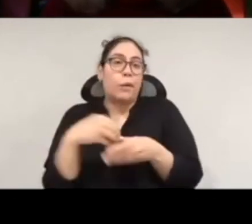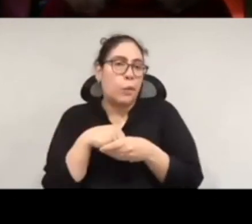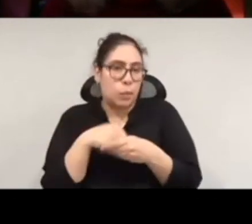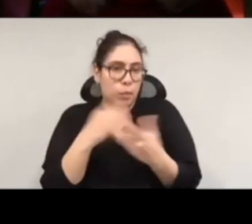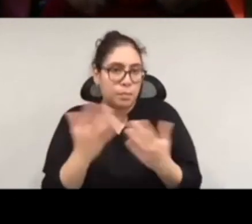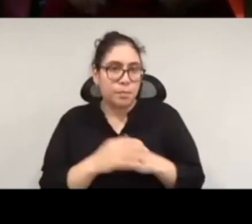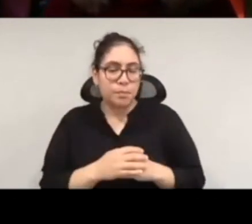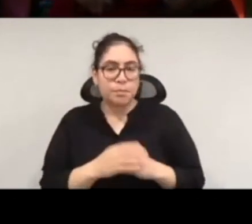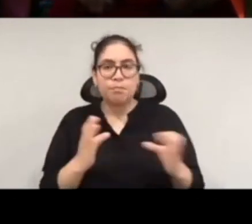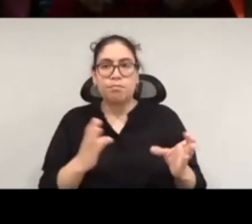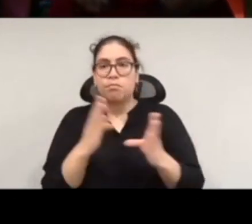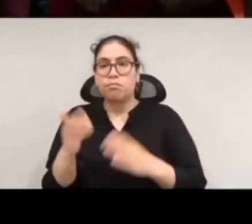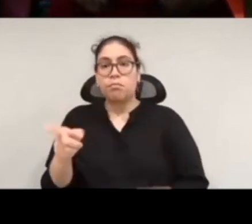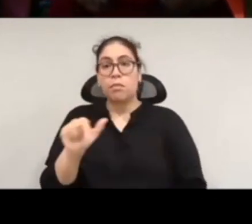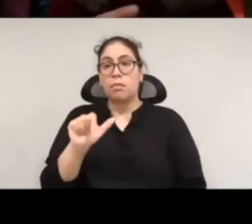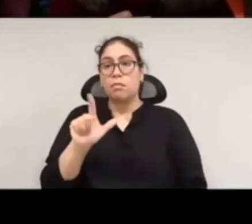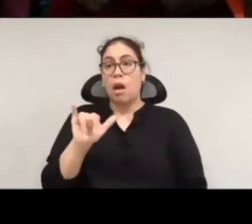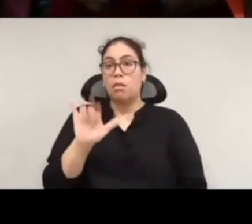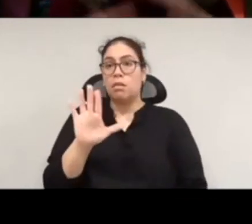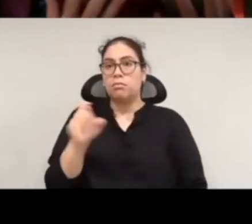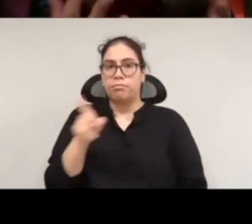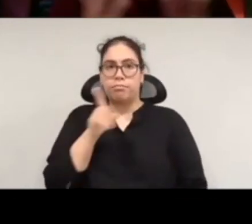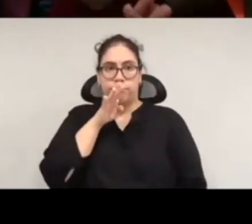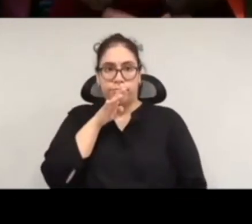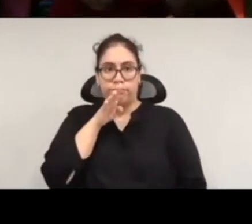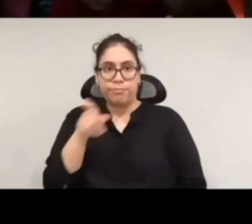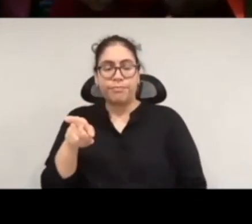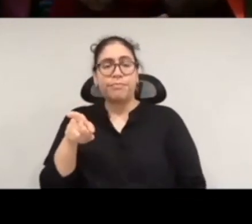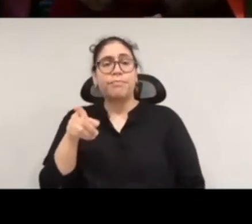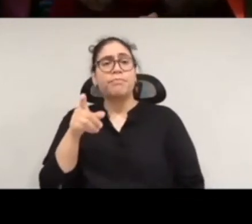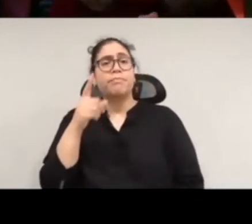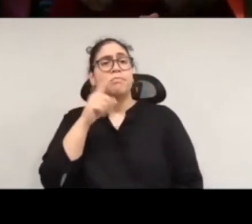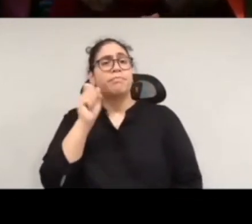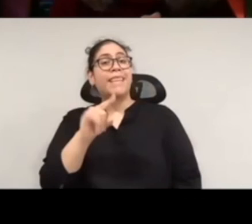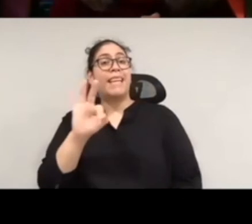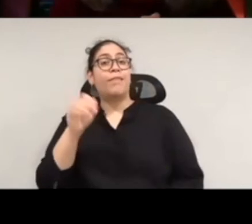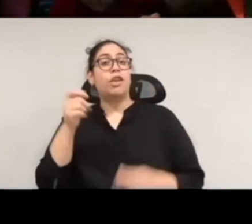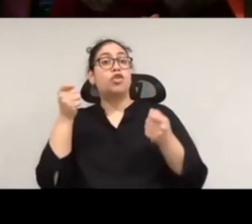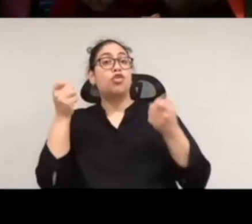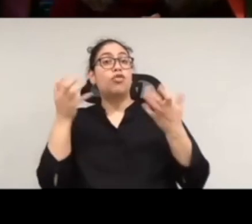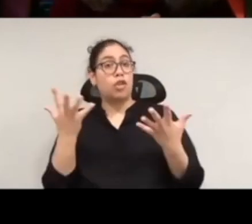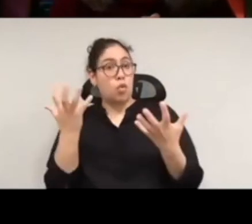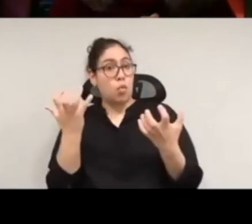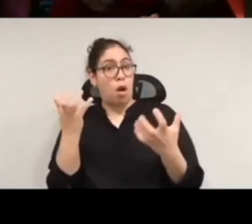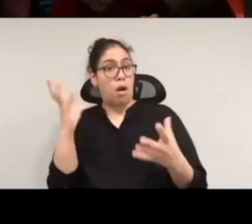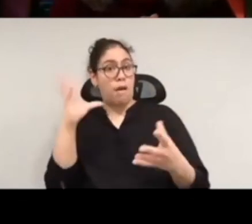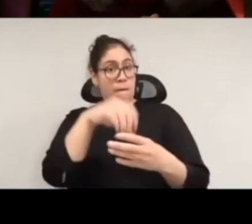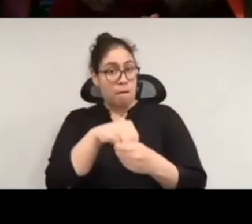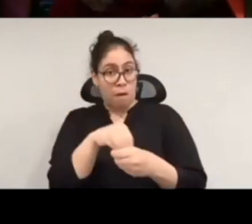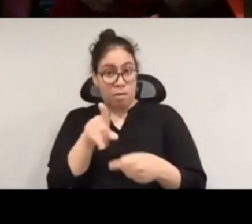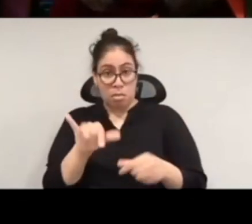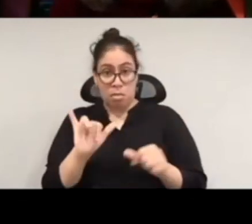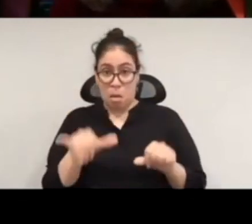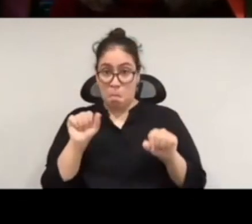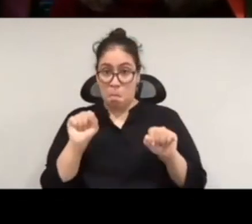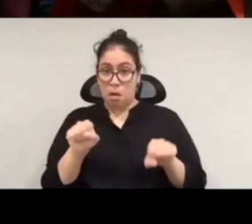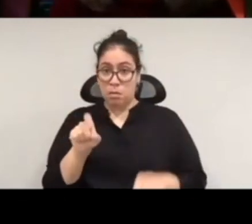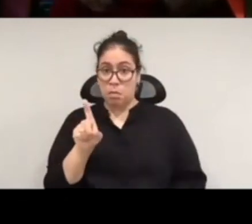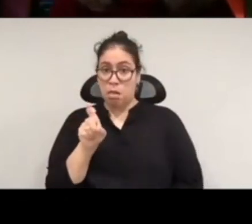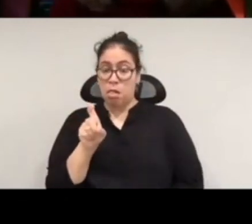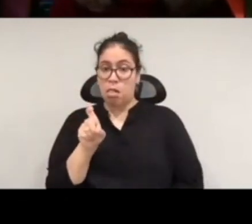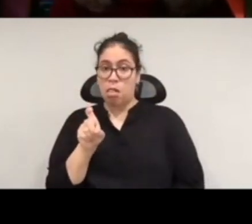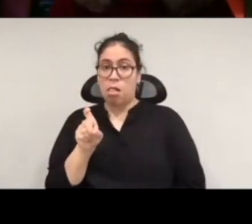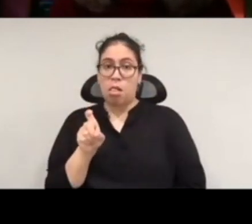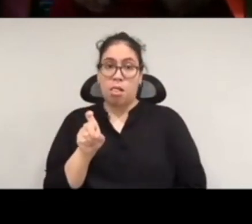jump in and just ask, but if a director wants to be involved, isn't that possible as well? I